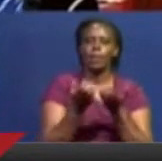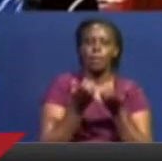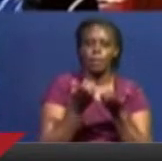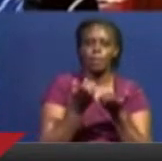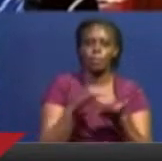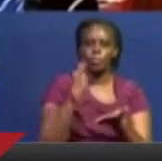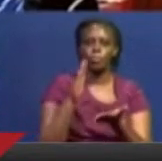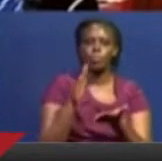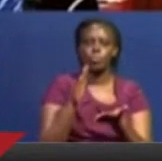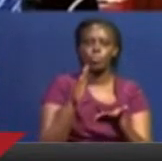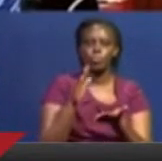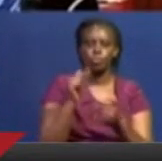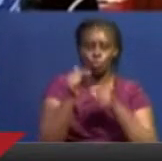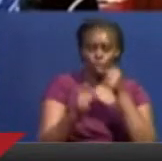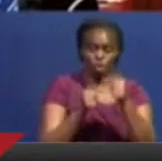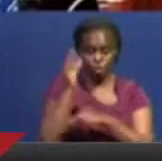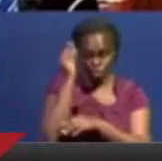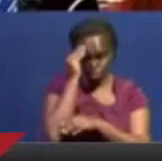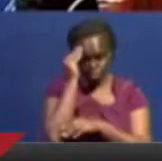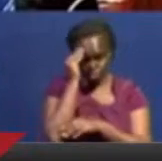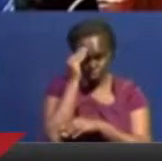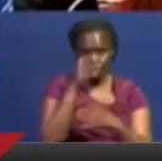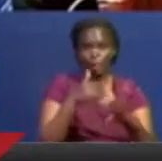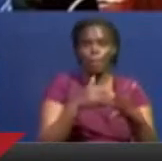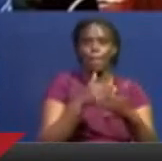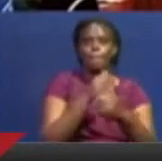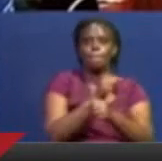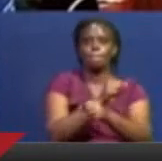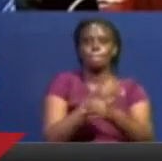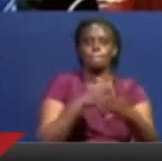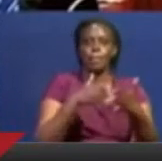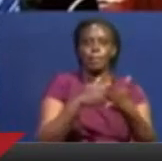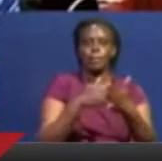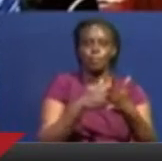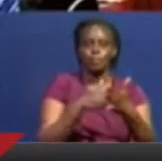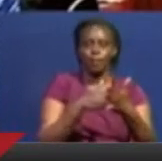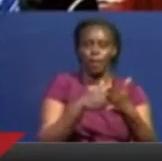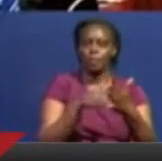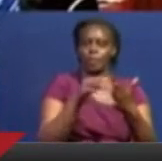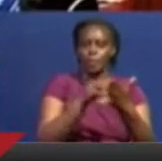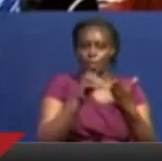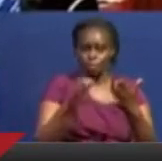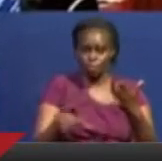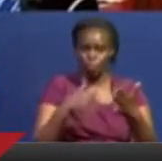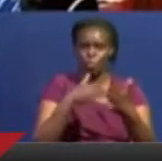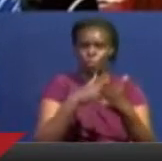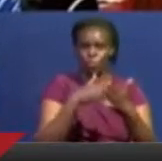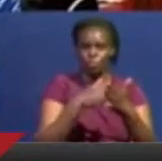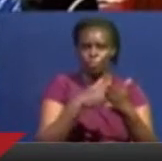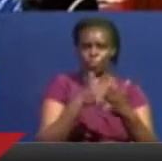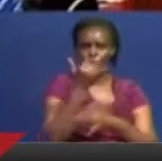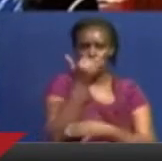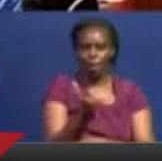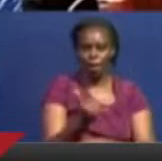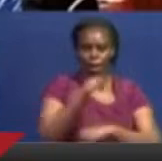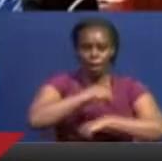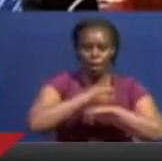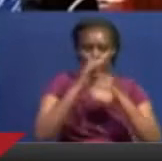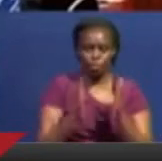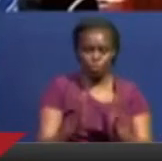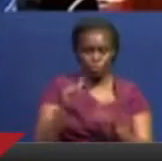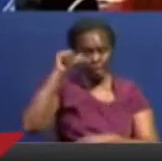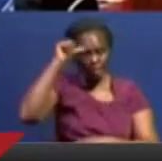to further their education. It prevents an exclusion for young, bright students who